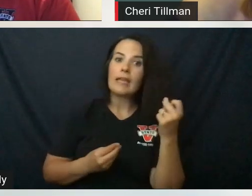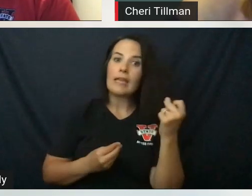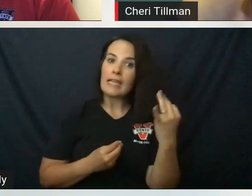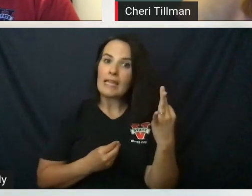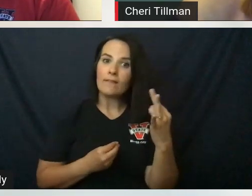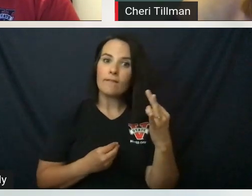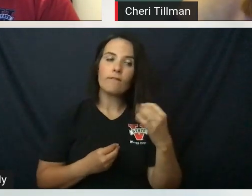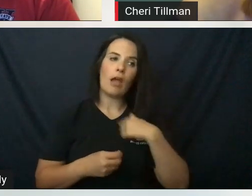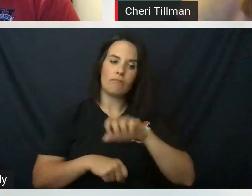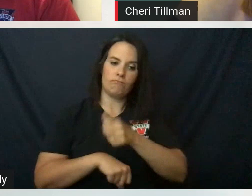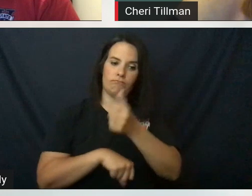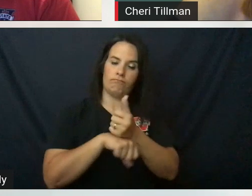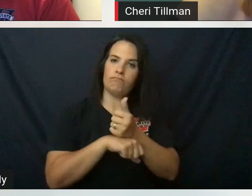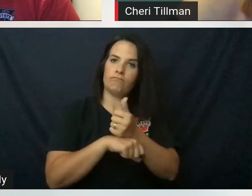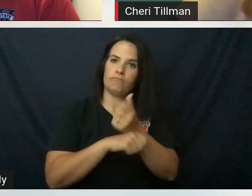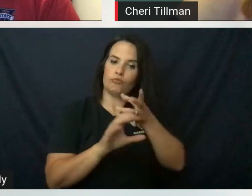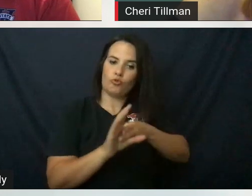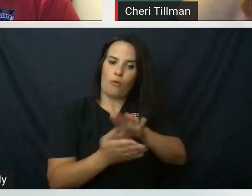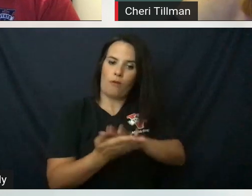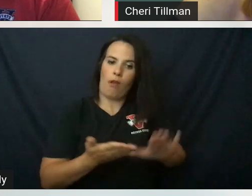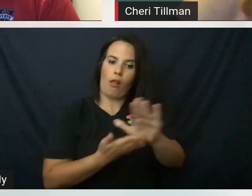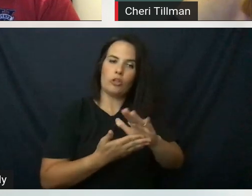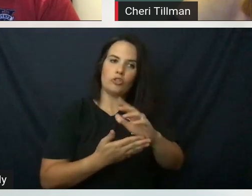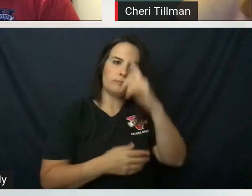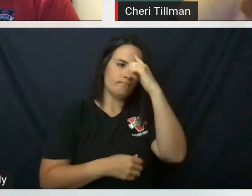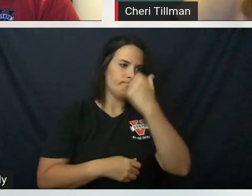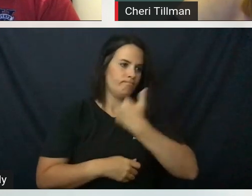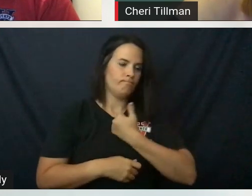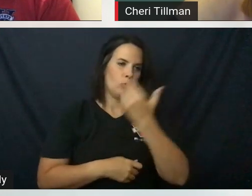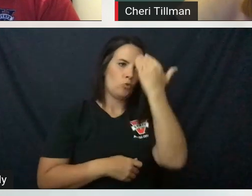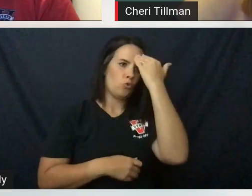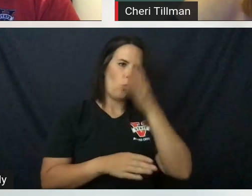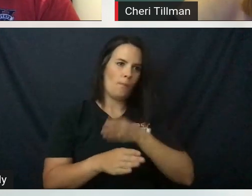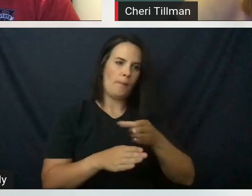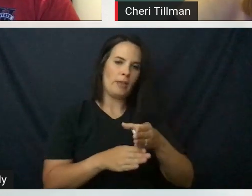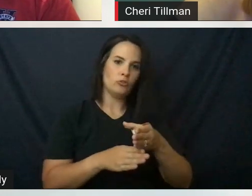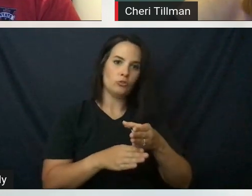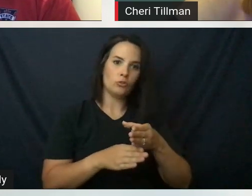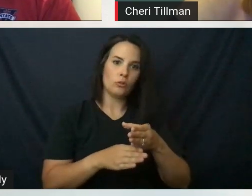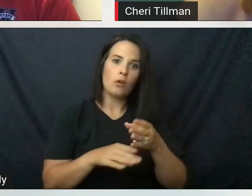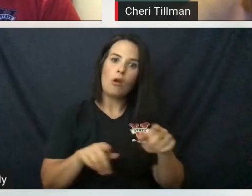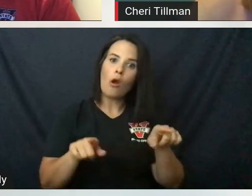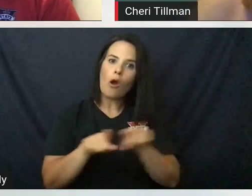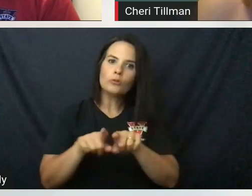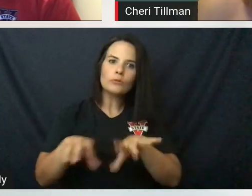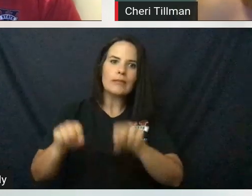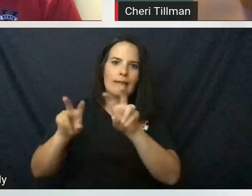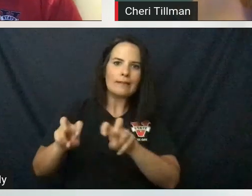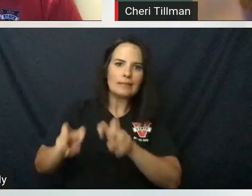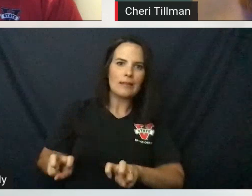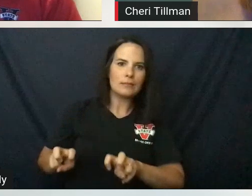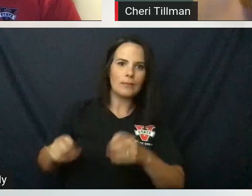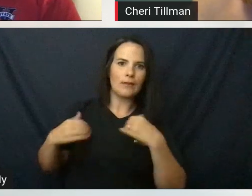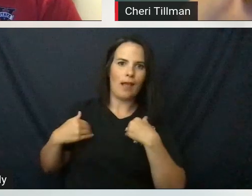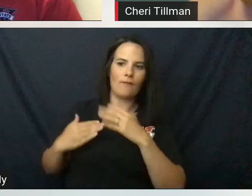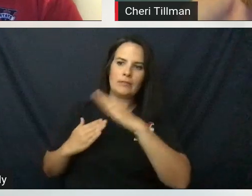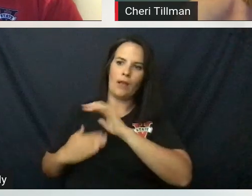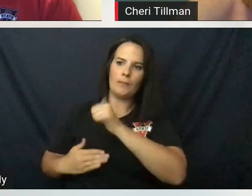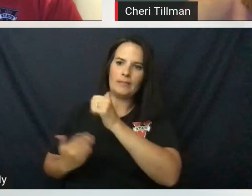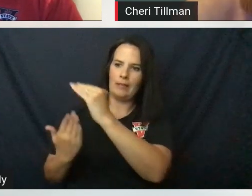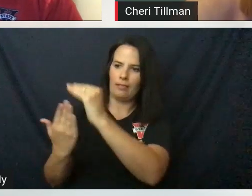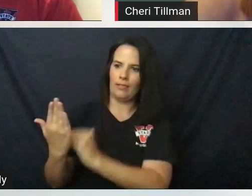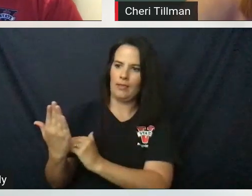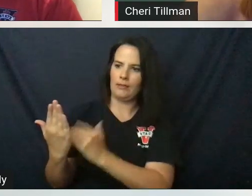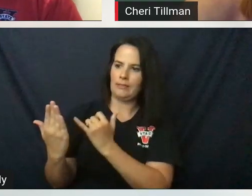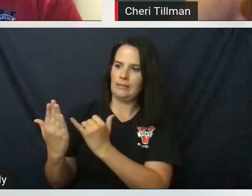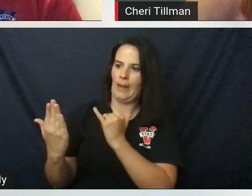set on my major and it was on my top 10, it would make me feel really good, and it would make me feel confident I'm going the